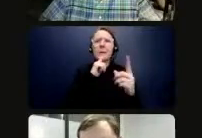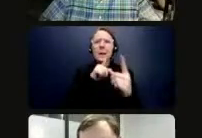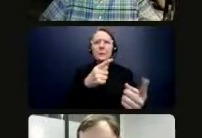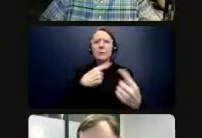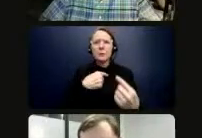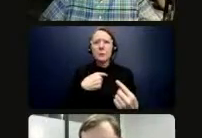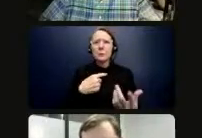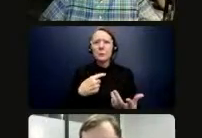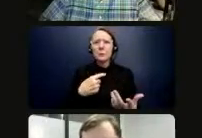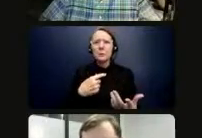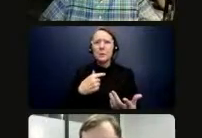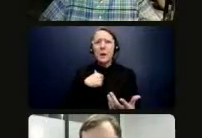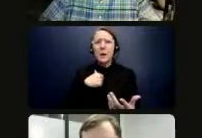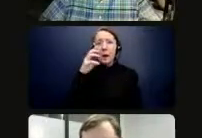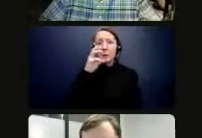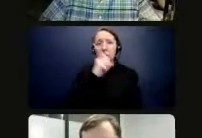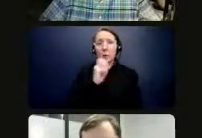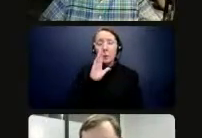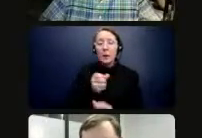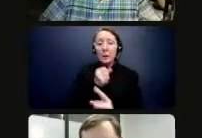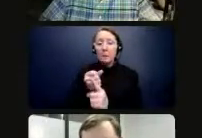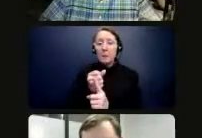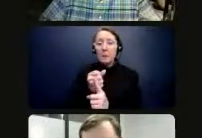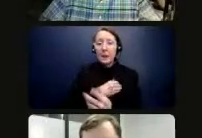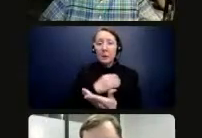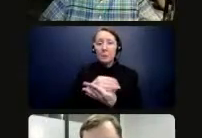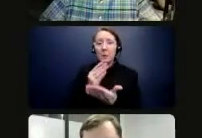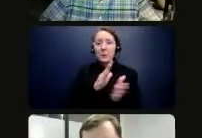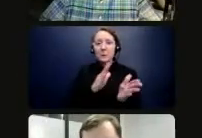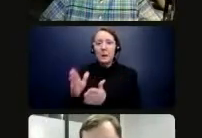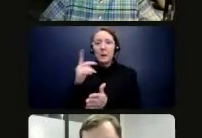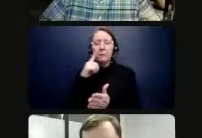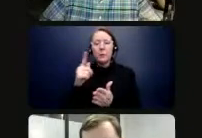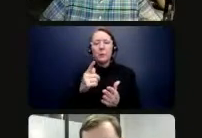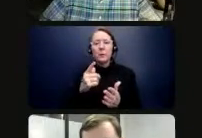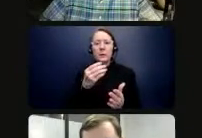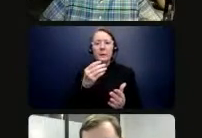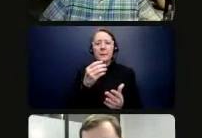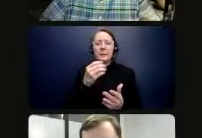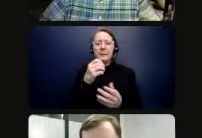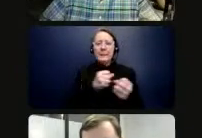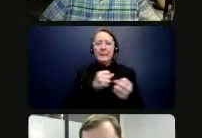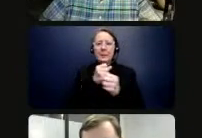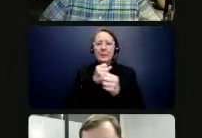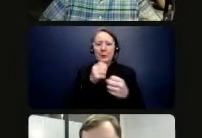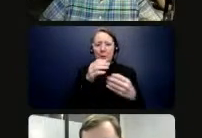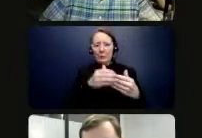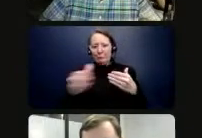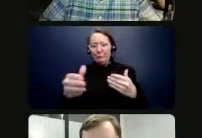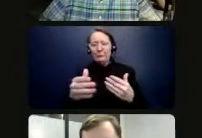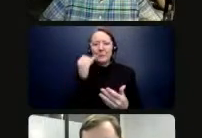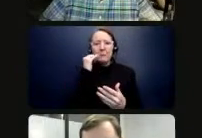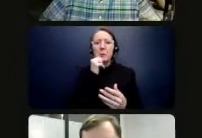because I presume that'll affect our budget planning for the fiscal years after that, if we don't get it in